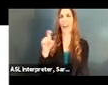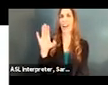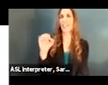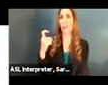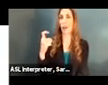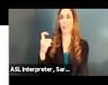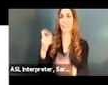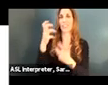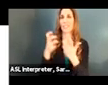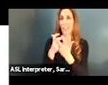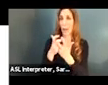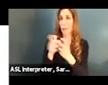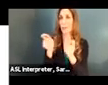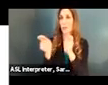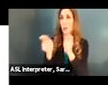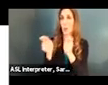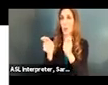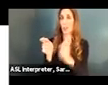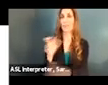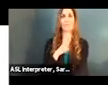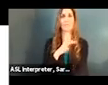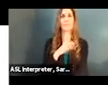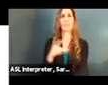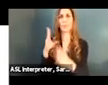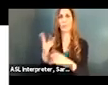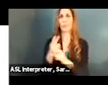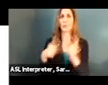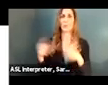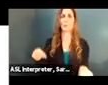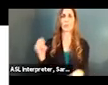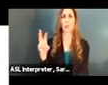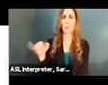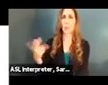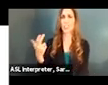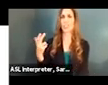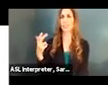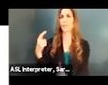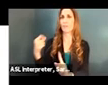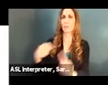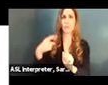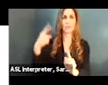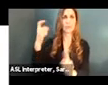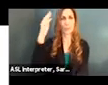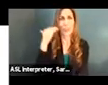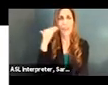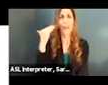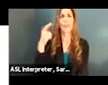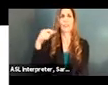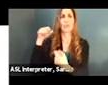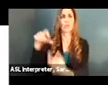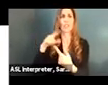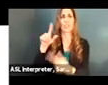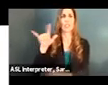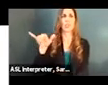of them actually. So this photo is someone using all kinds of switches and triggers up by the head, and triggers and joysticks